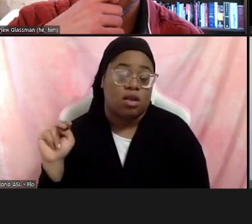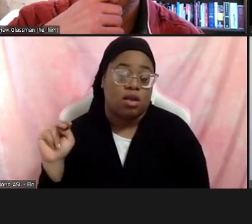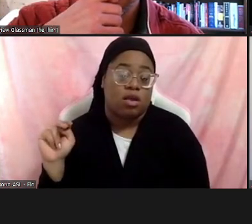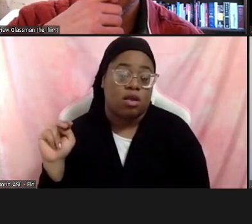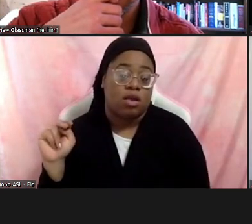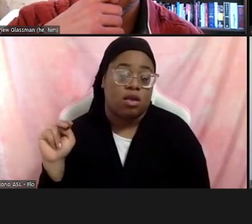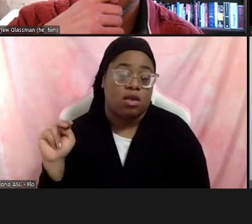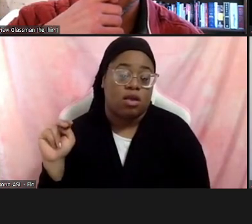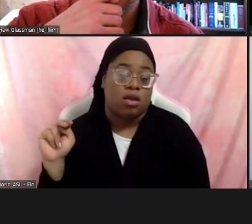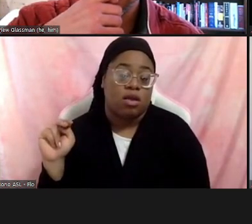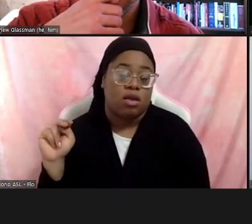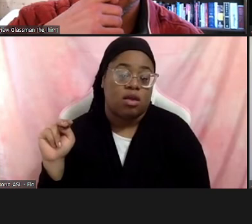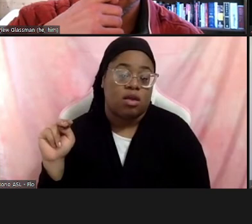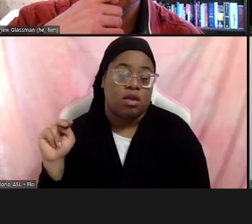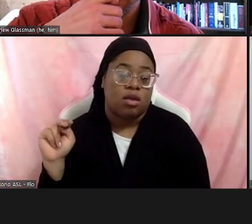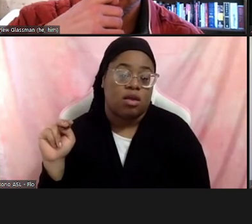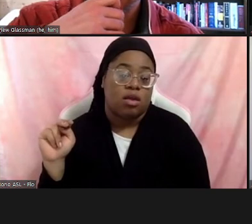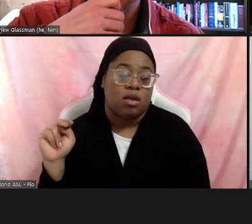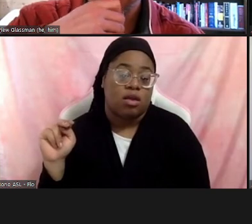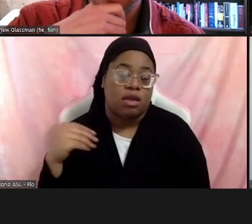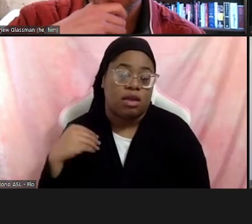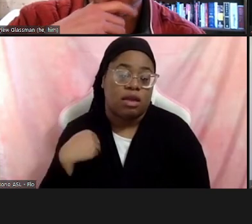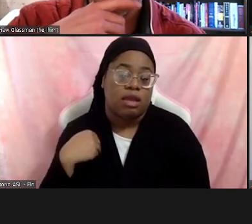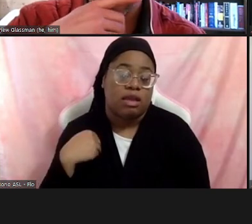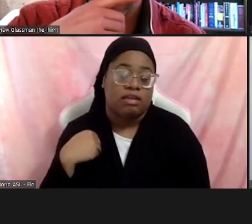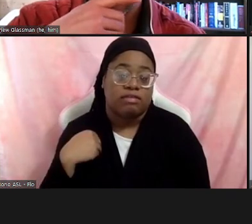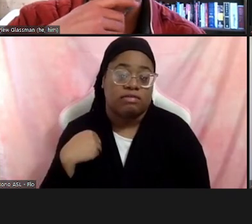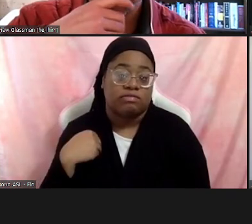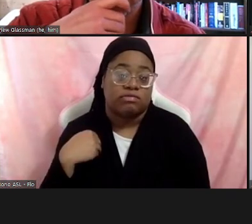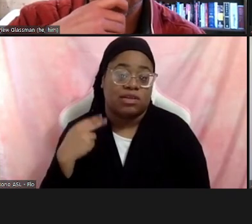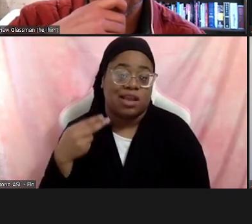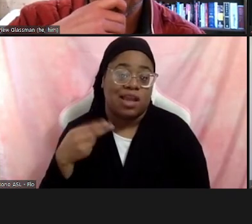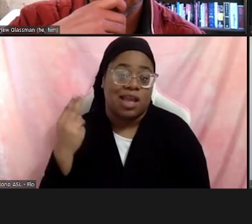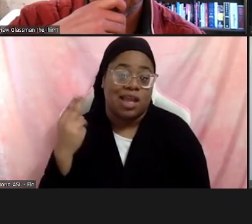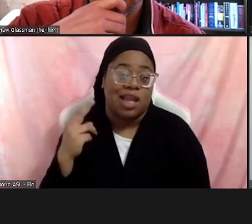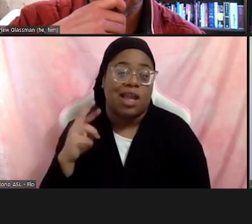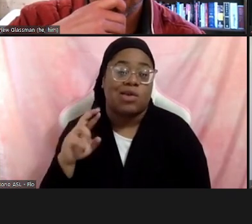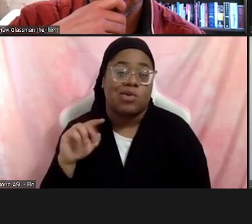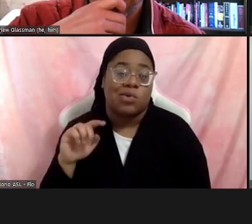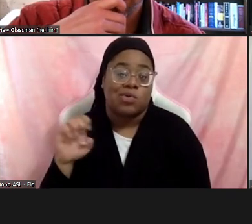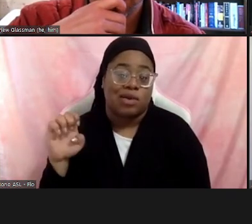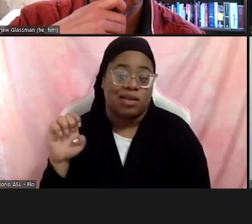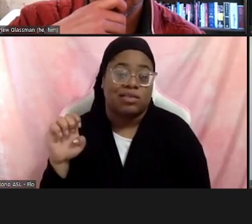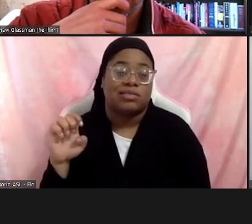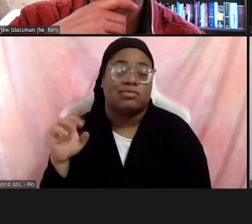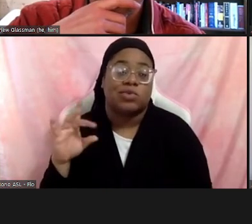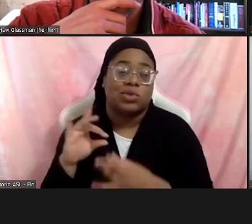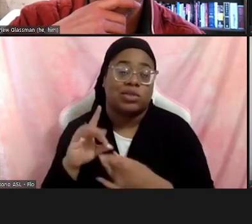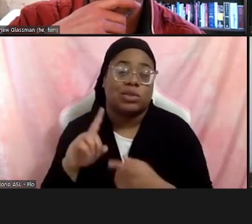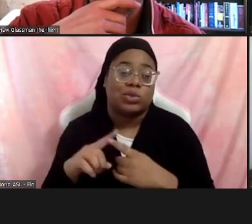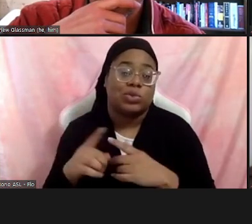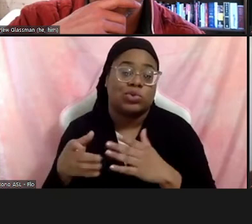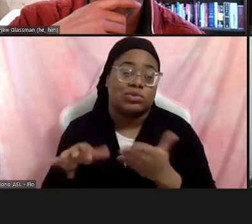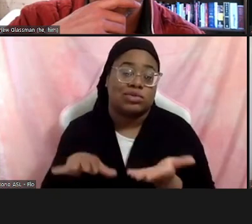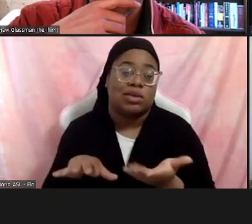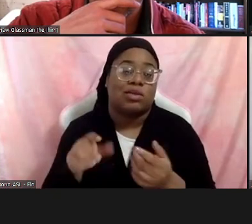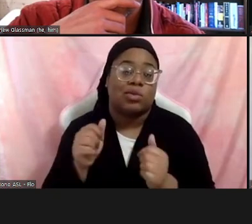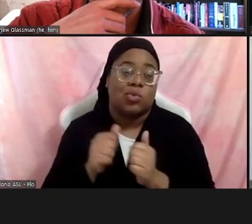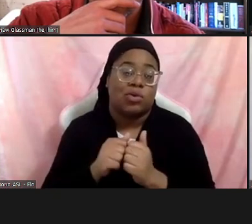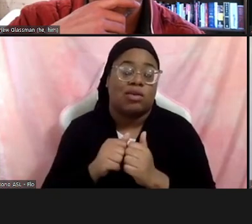has a rate of cardiovascular related death, which is 3 times the Chicago